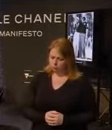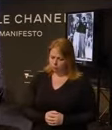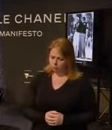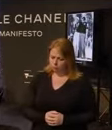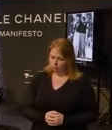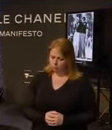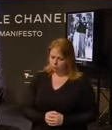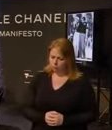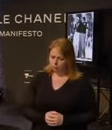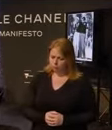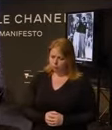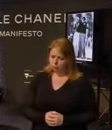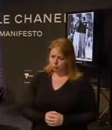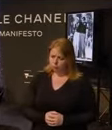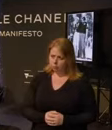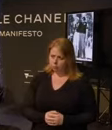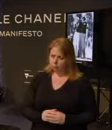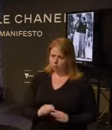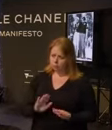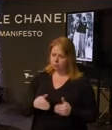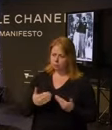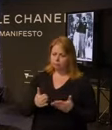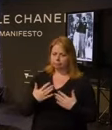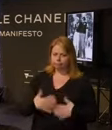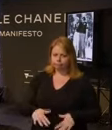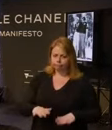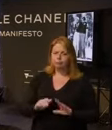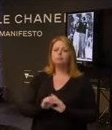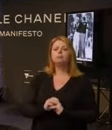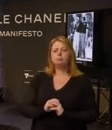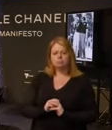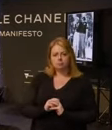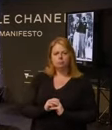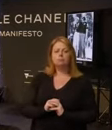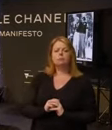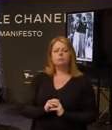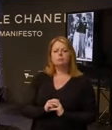exhibition. But I think, you know, it's so interesting. This is so